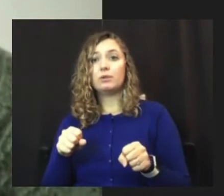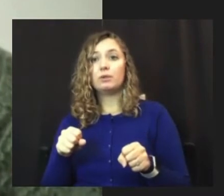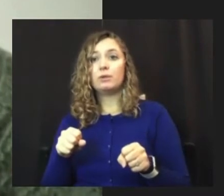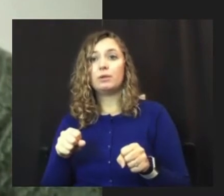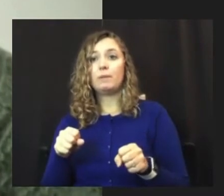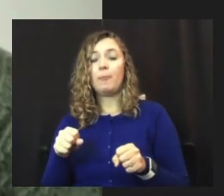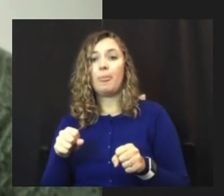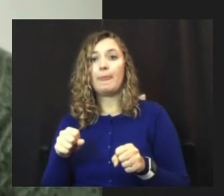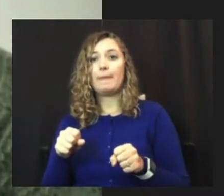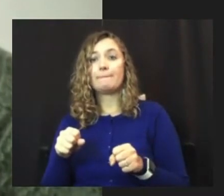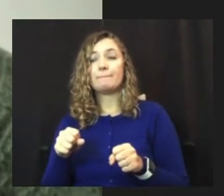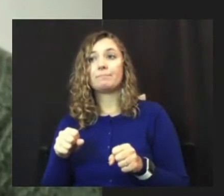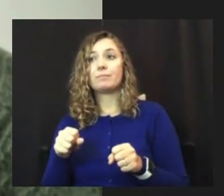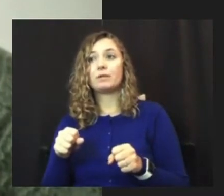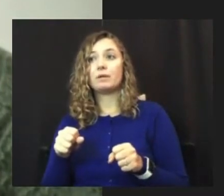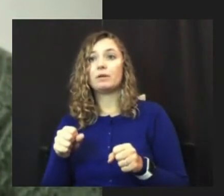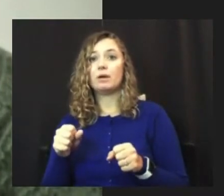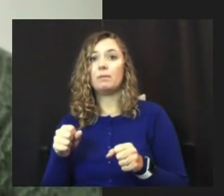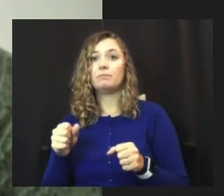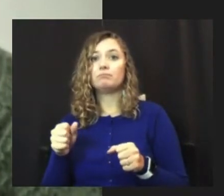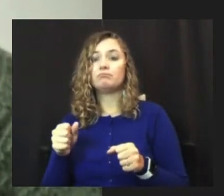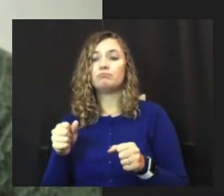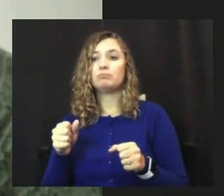and got some help along the way.